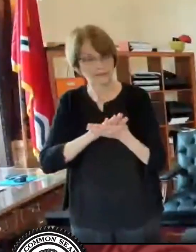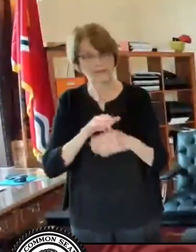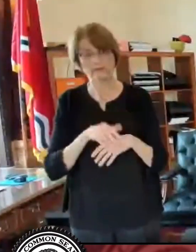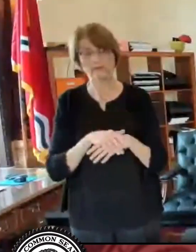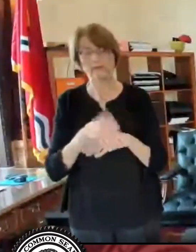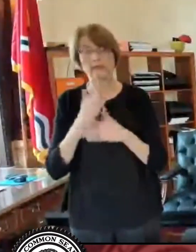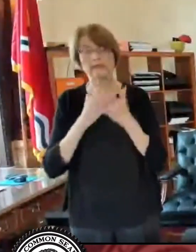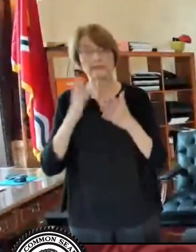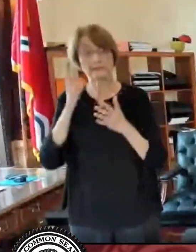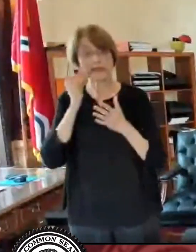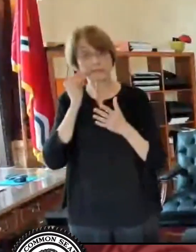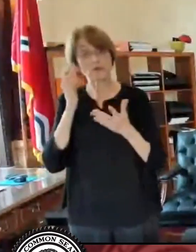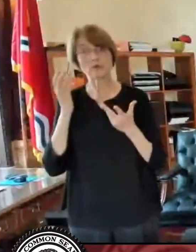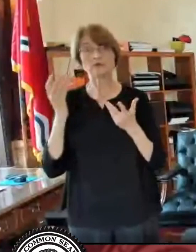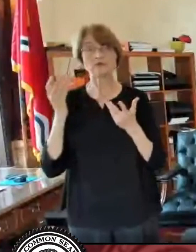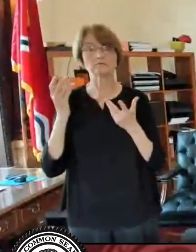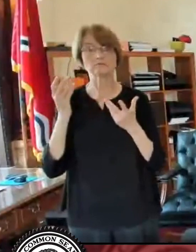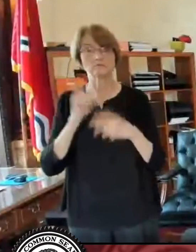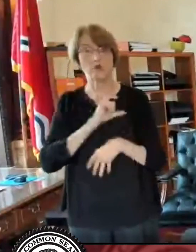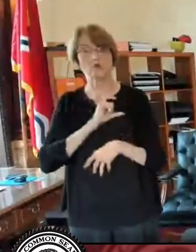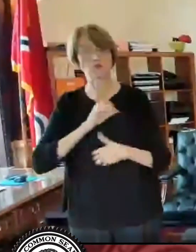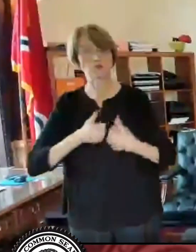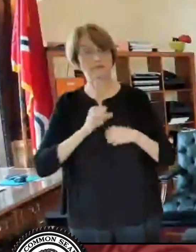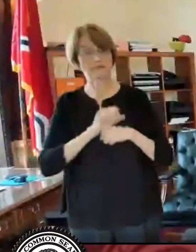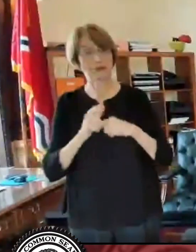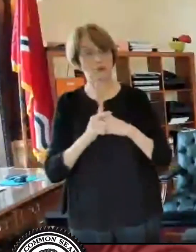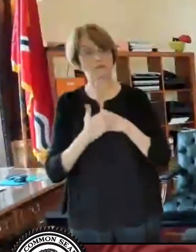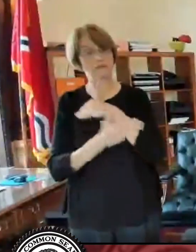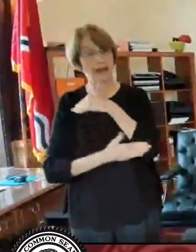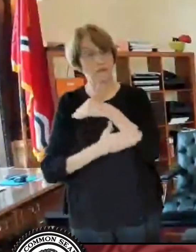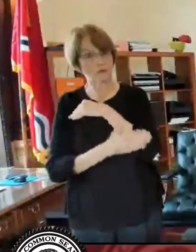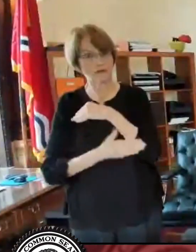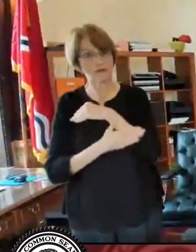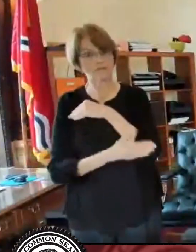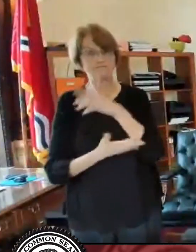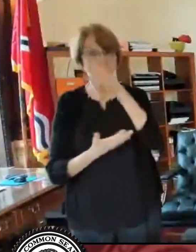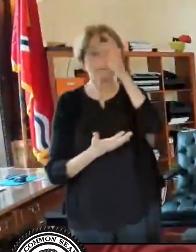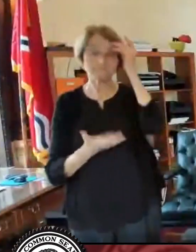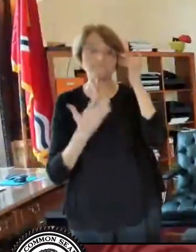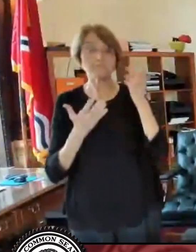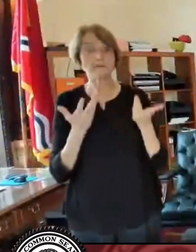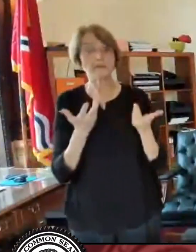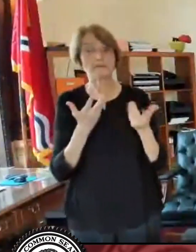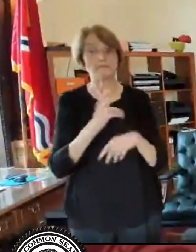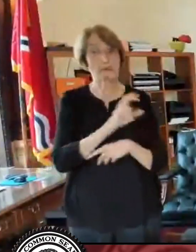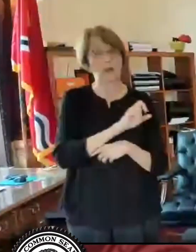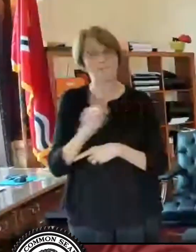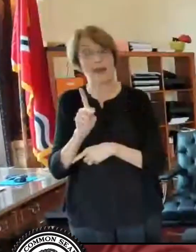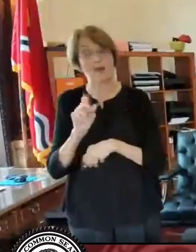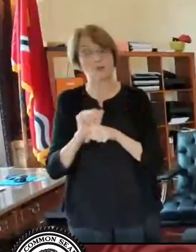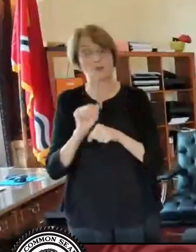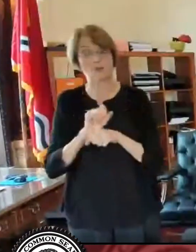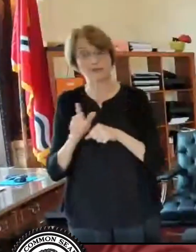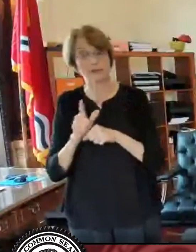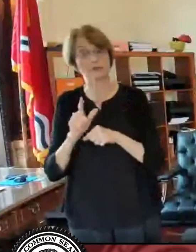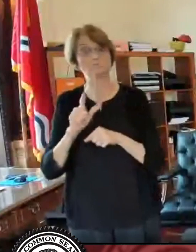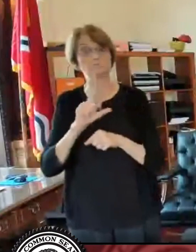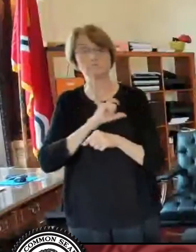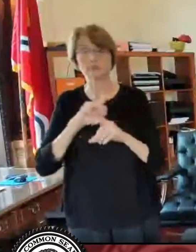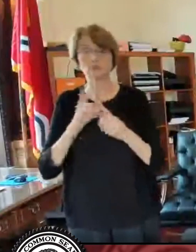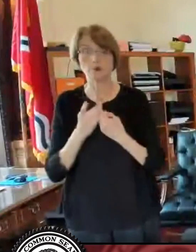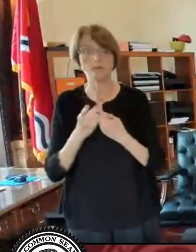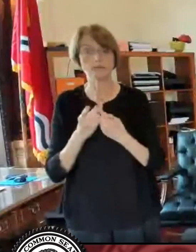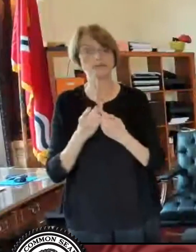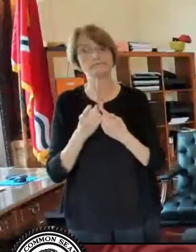live in St. Louis County, for example, may want to come back to the St. Louis Police Department, or maybe they work in